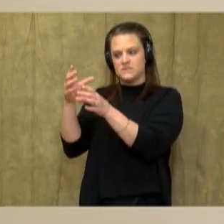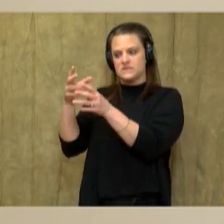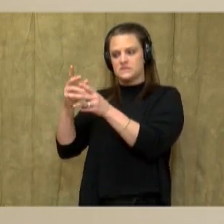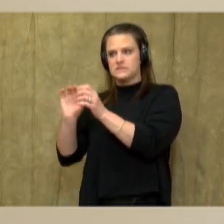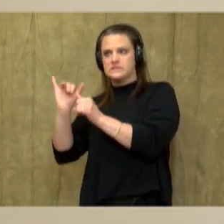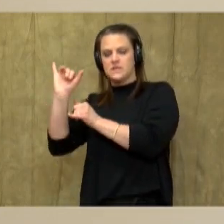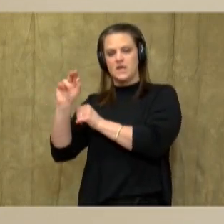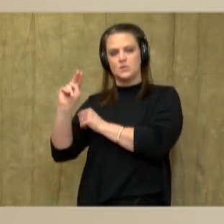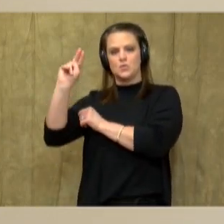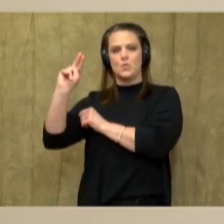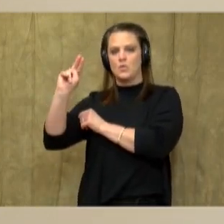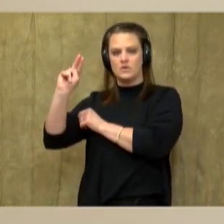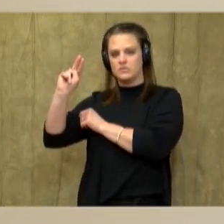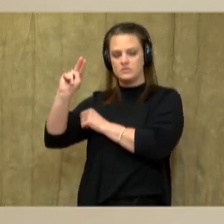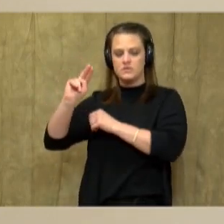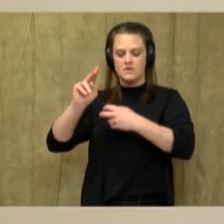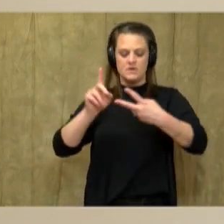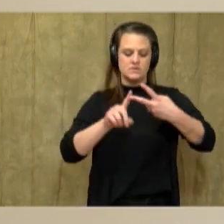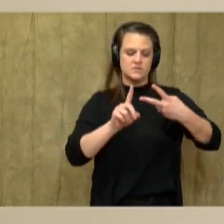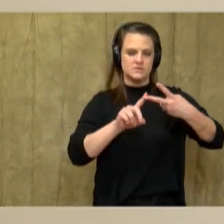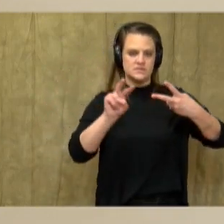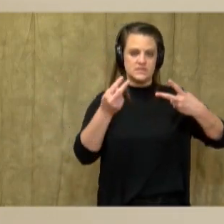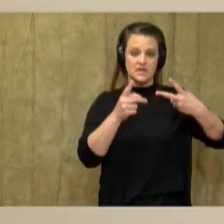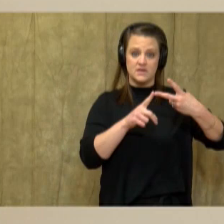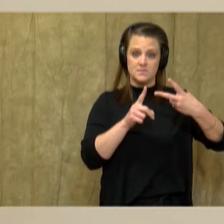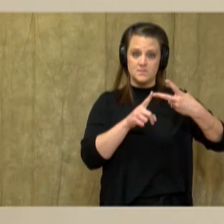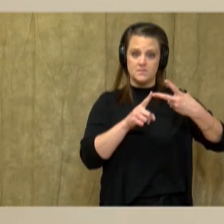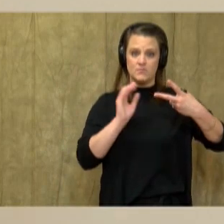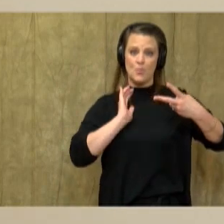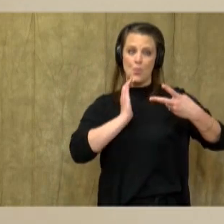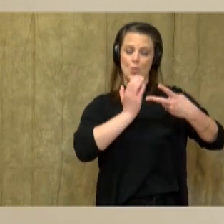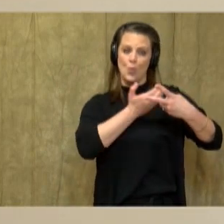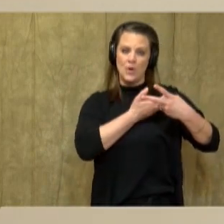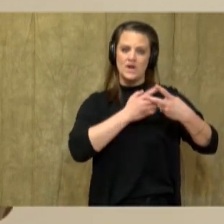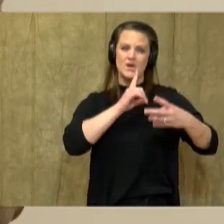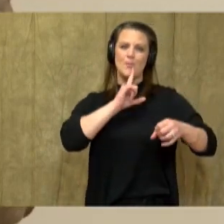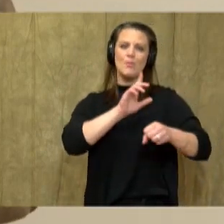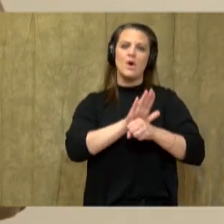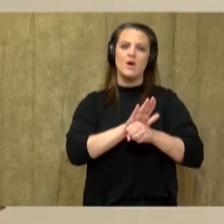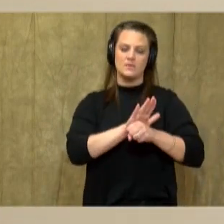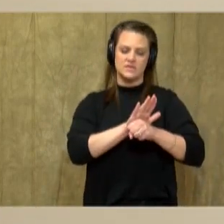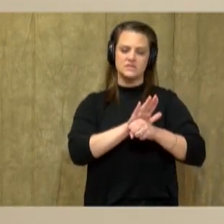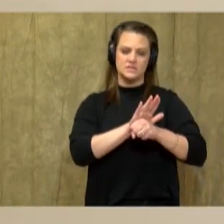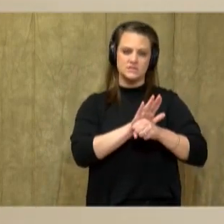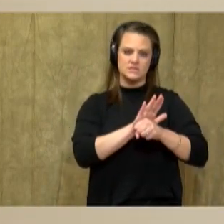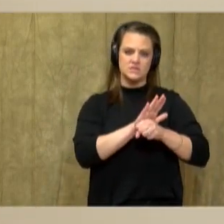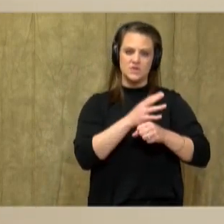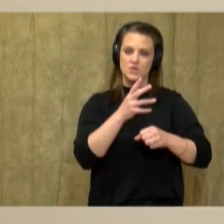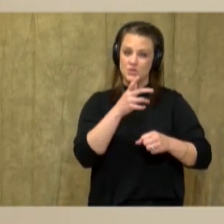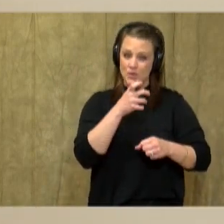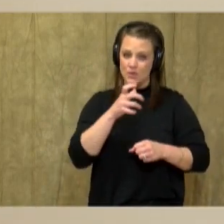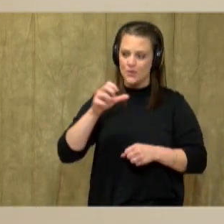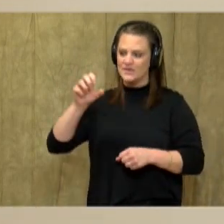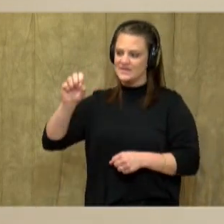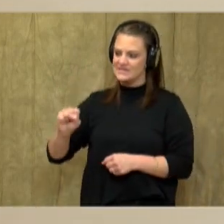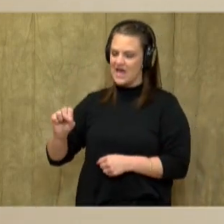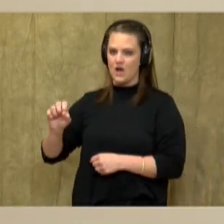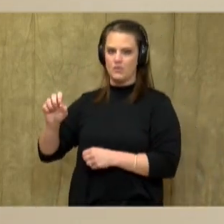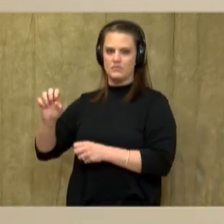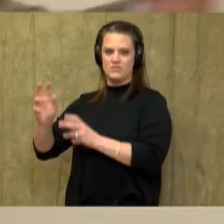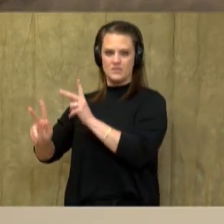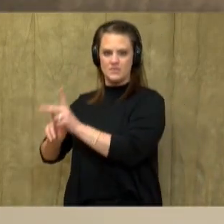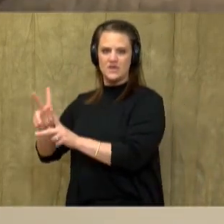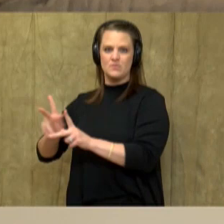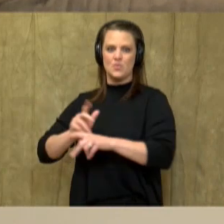not allow it to spread to the south. And the second thing was that we're fulfilling a promise that we made to the South Vietnamese people, as we've